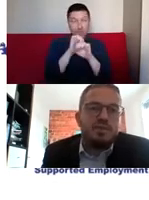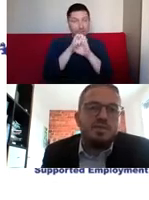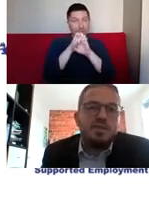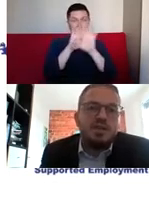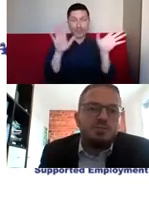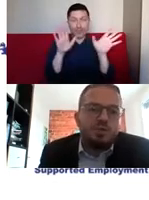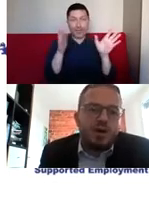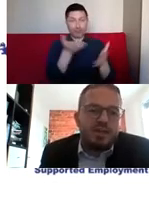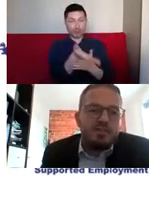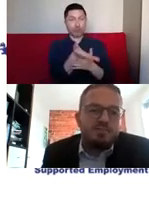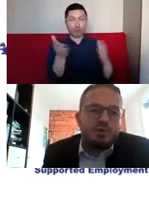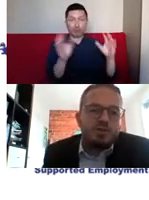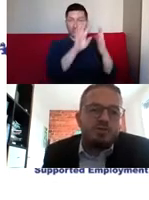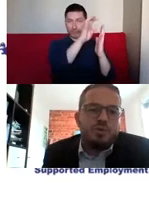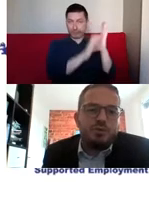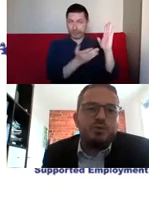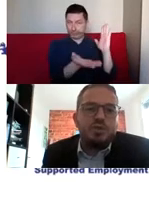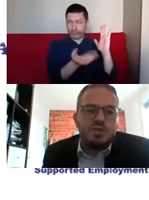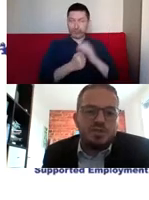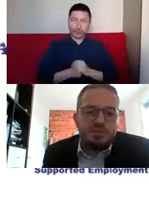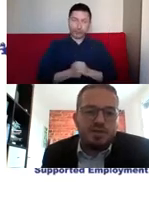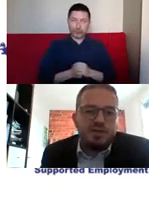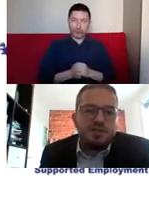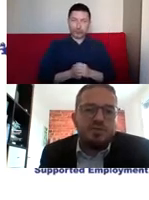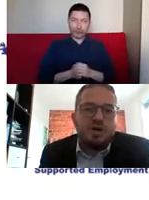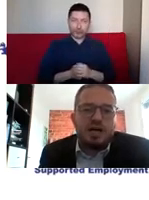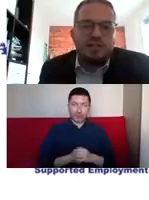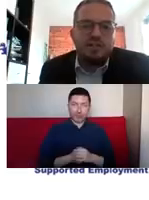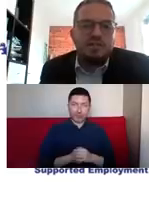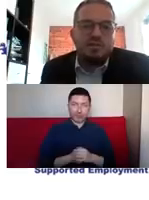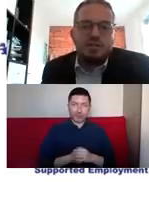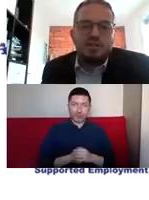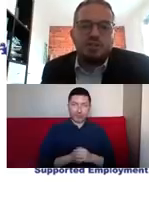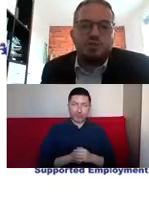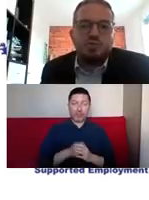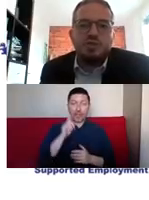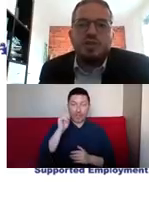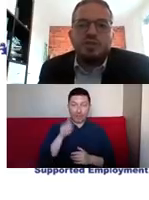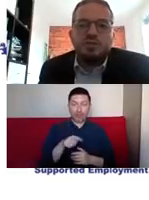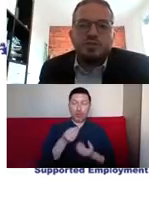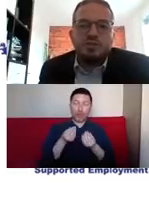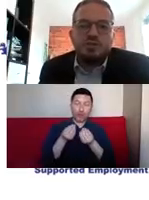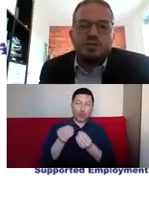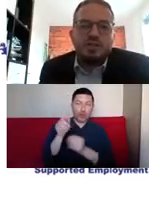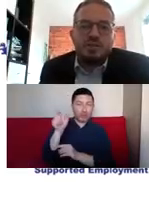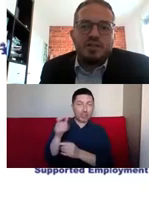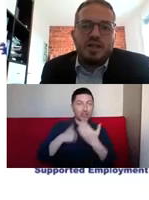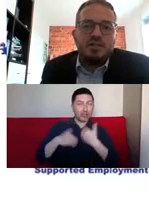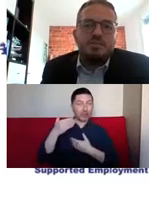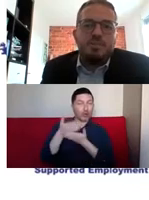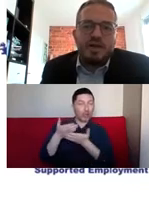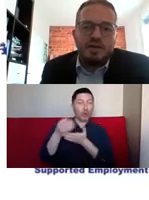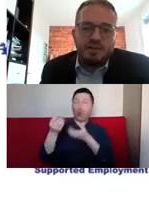supported employment is providing support to people with disabilities or other disadvantaged groups to secure and